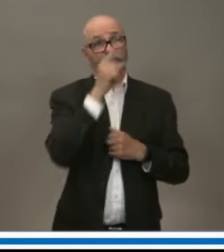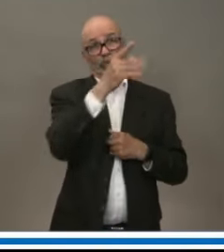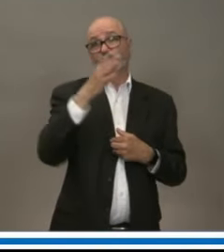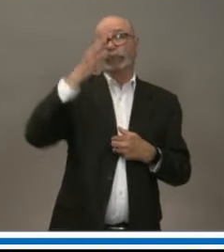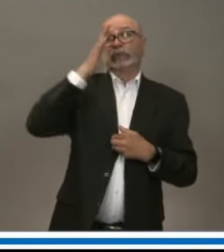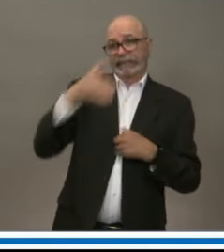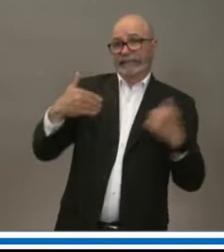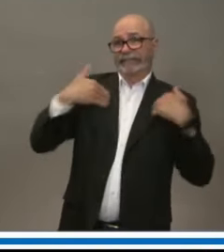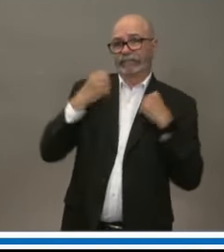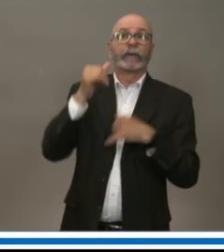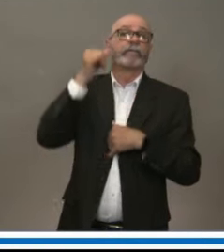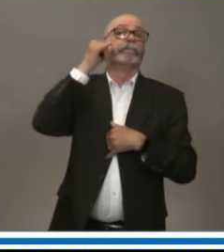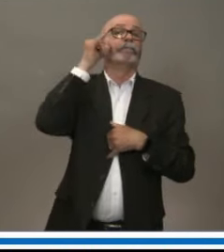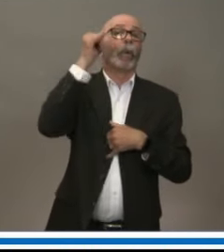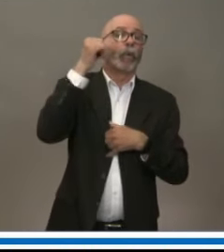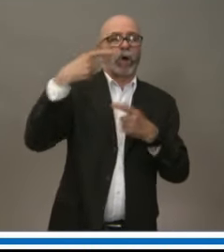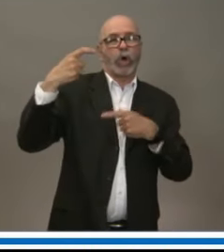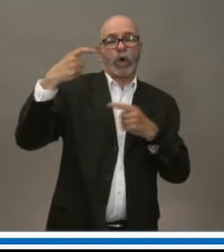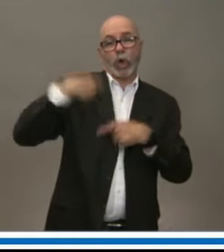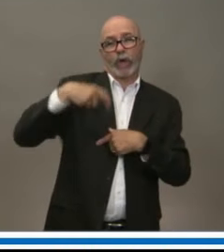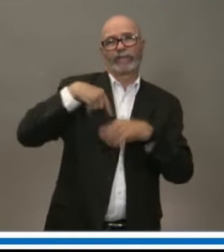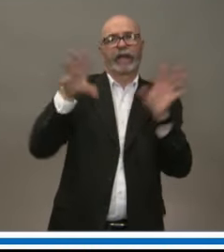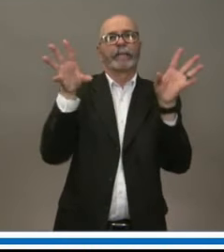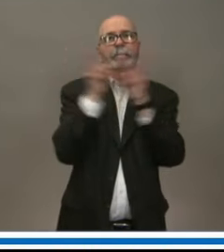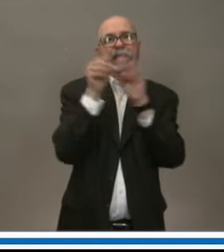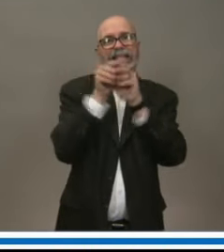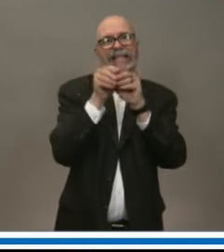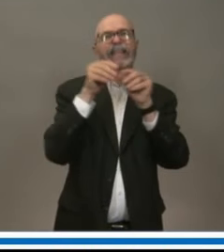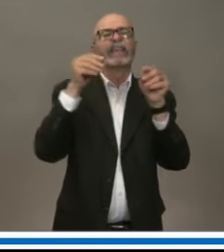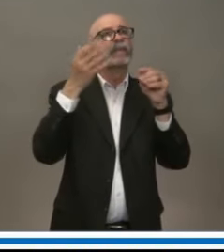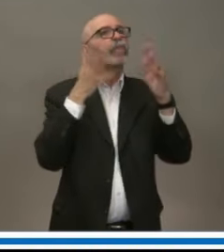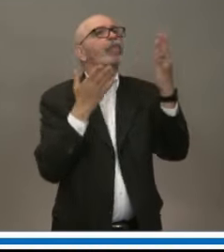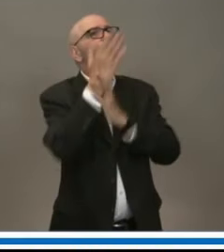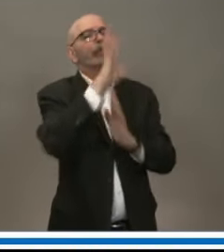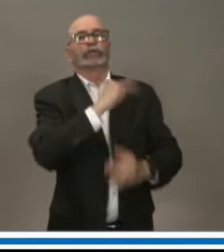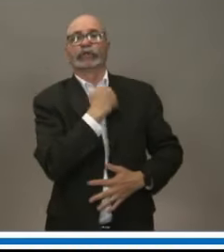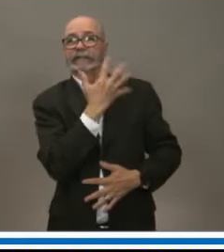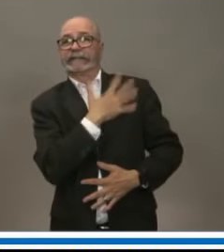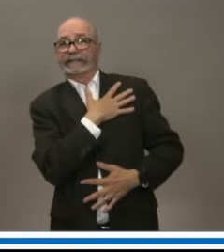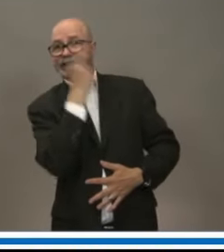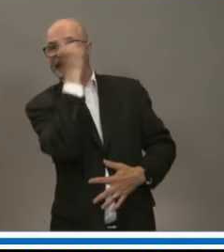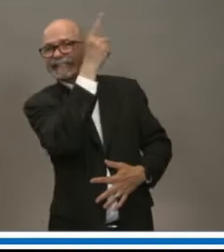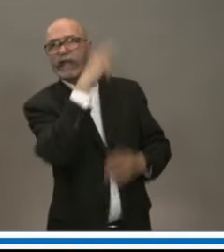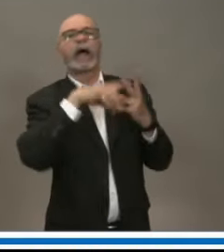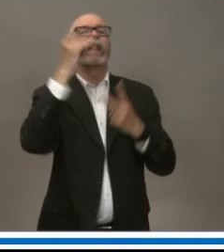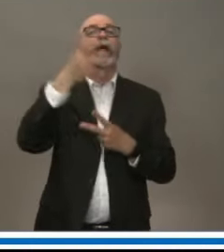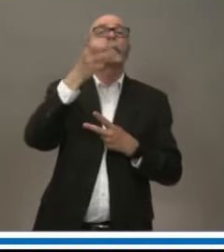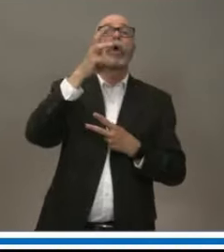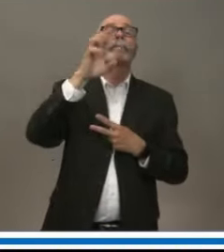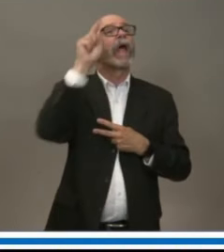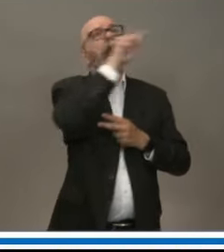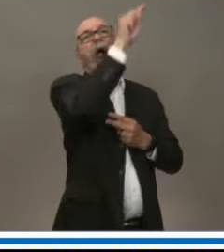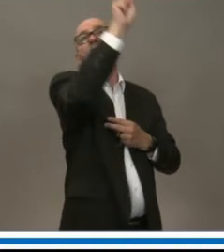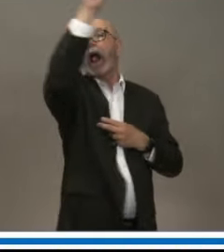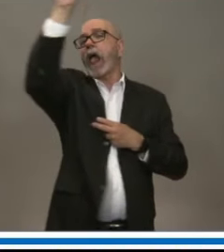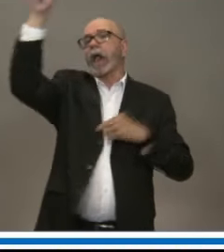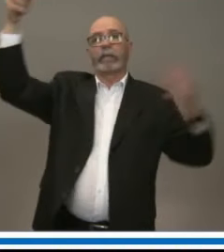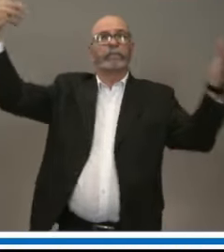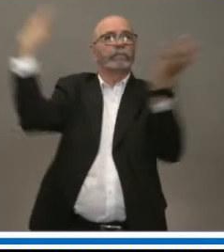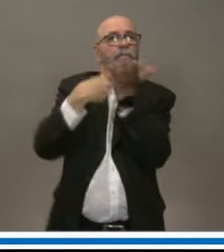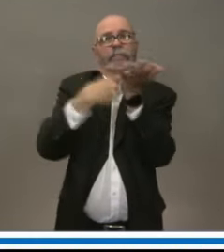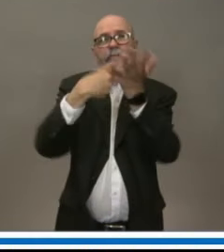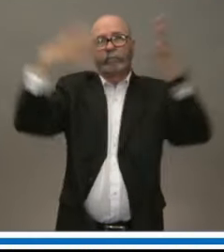wondering what you plan on asking the Prime Minister for, or what you plan on bringing to his attention during that call today. Well, as back